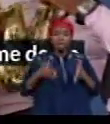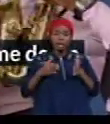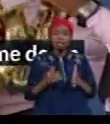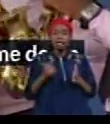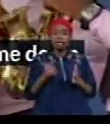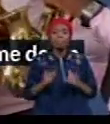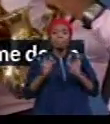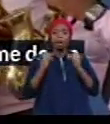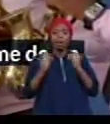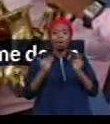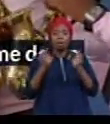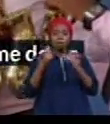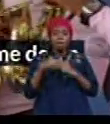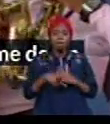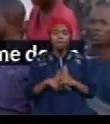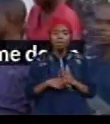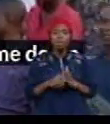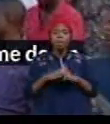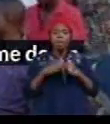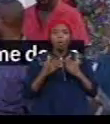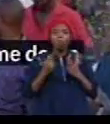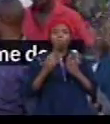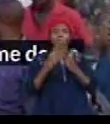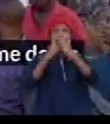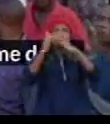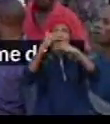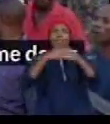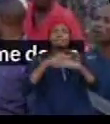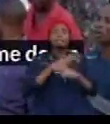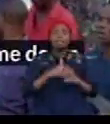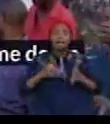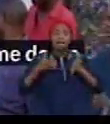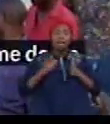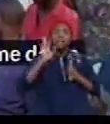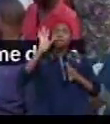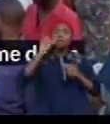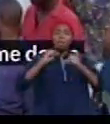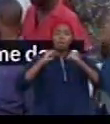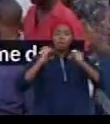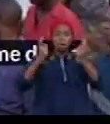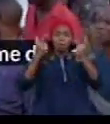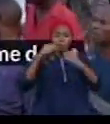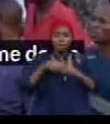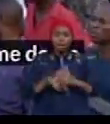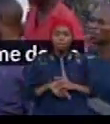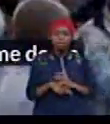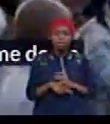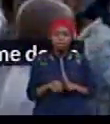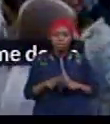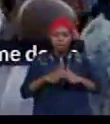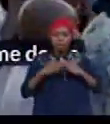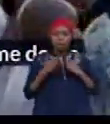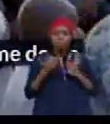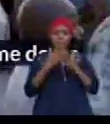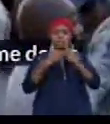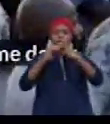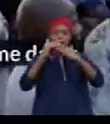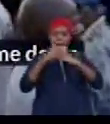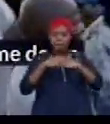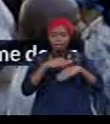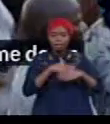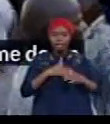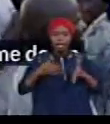heavens. Open thy heavens. Open thy heavens. Open thy heavens.